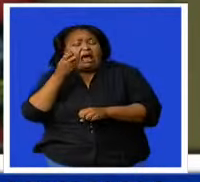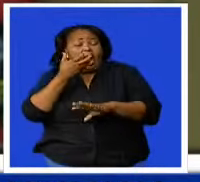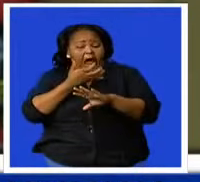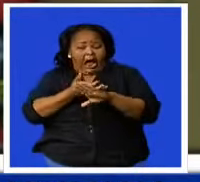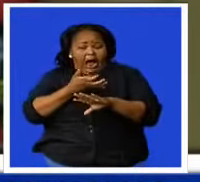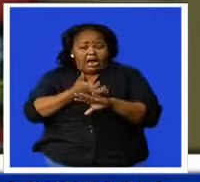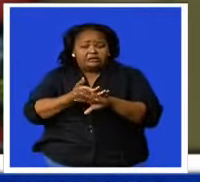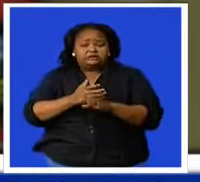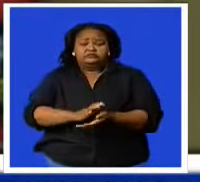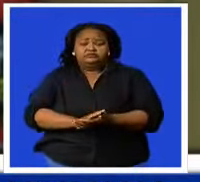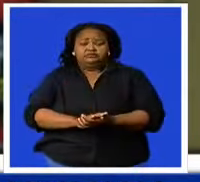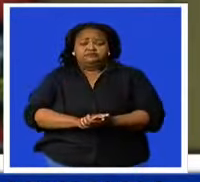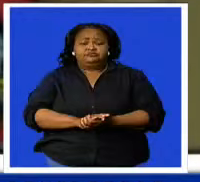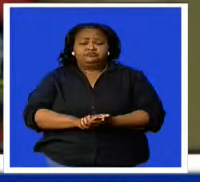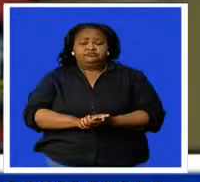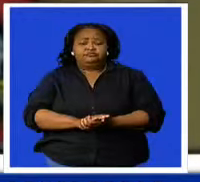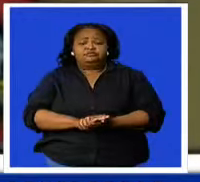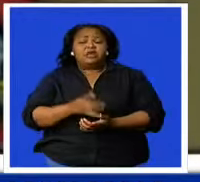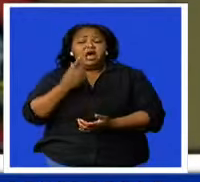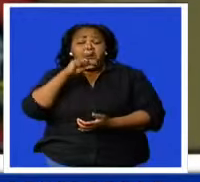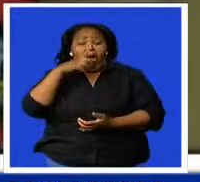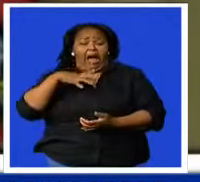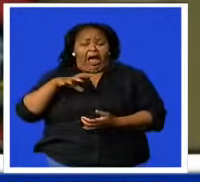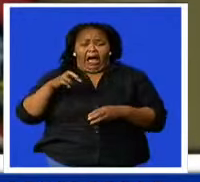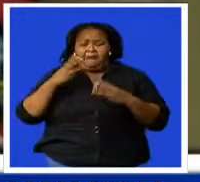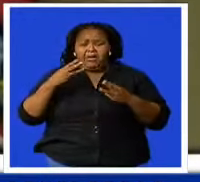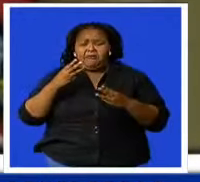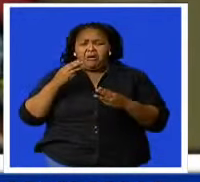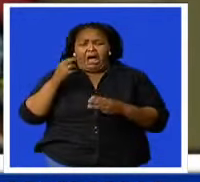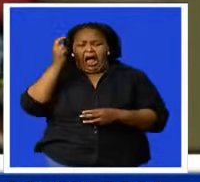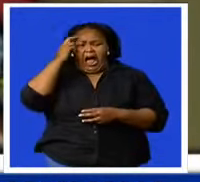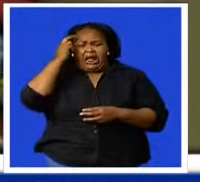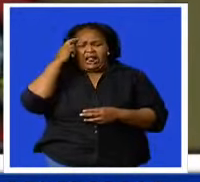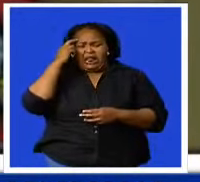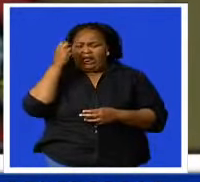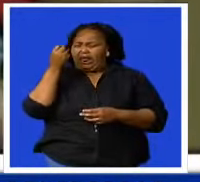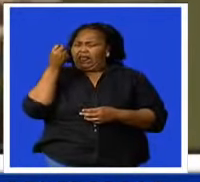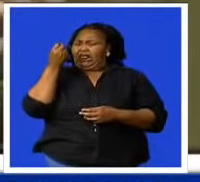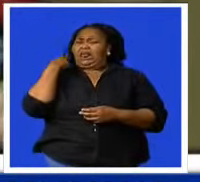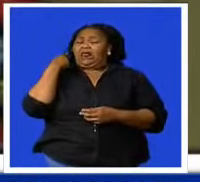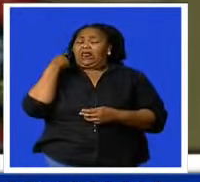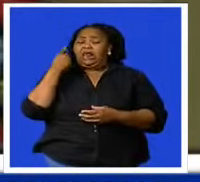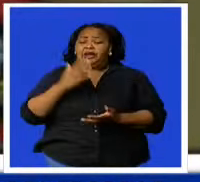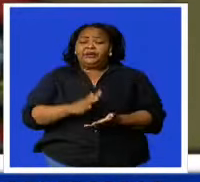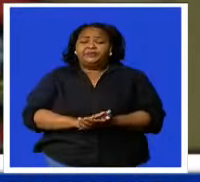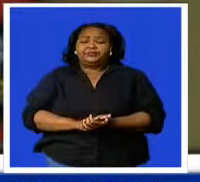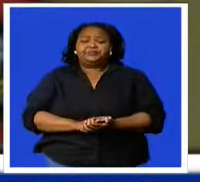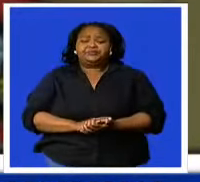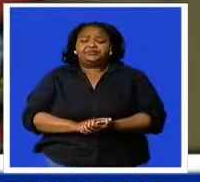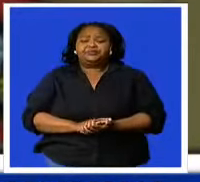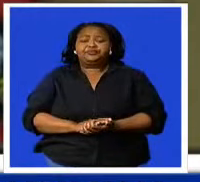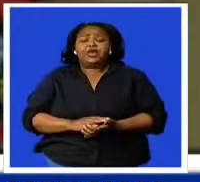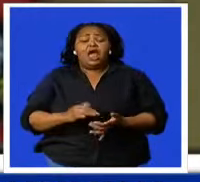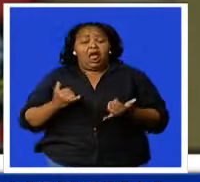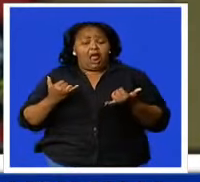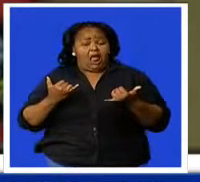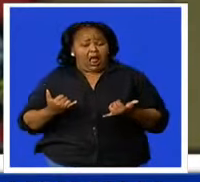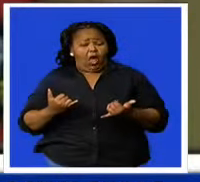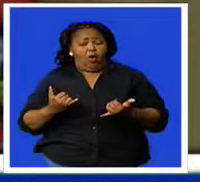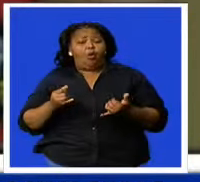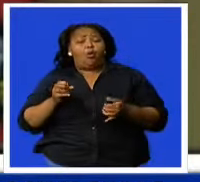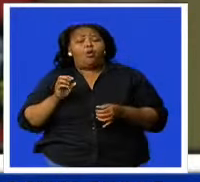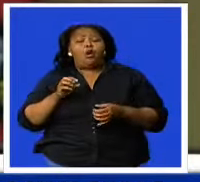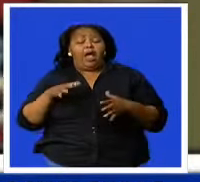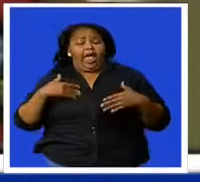just not really understanding fully the way it is. So it's really applaudable having such teams right now that are